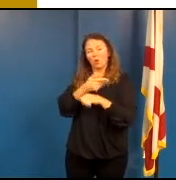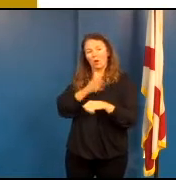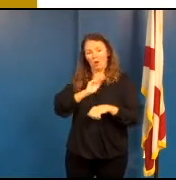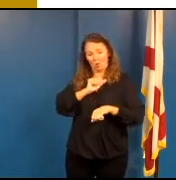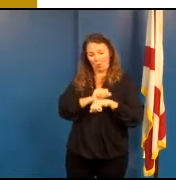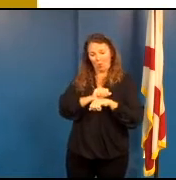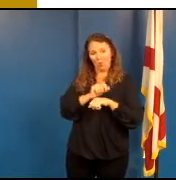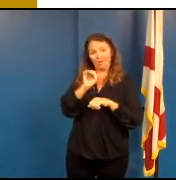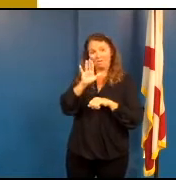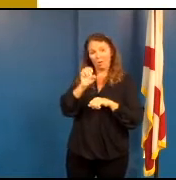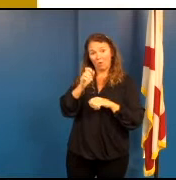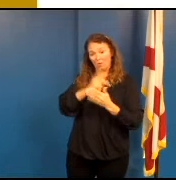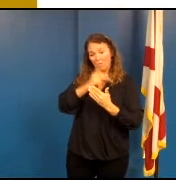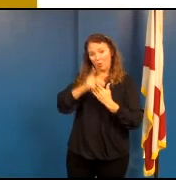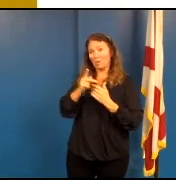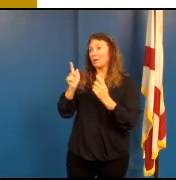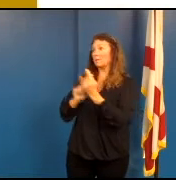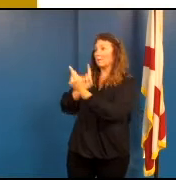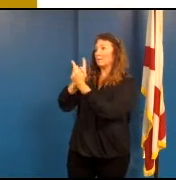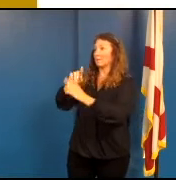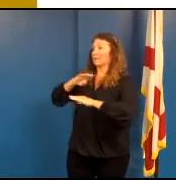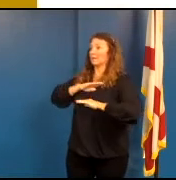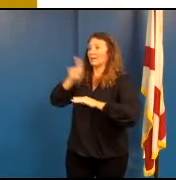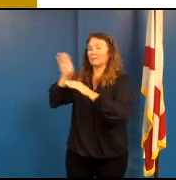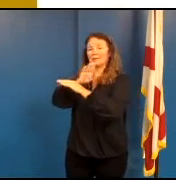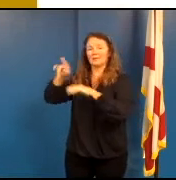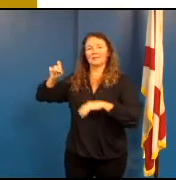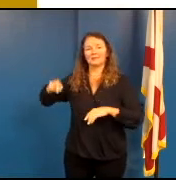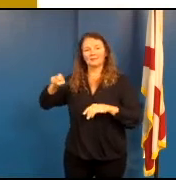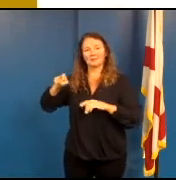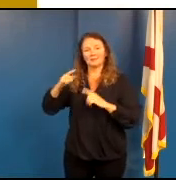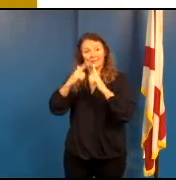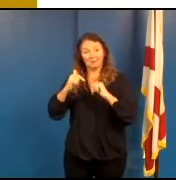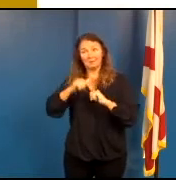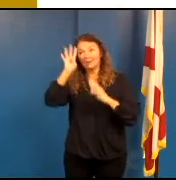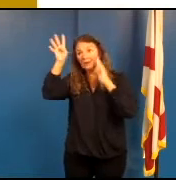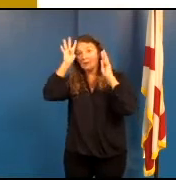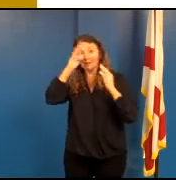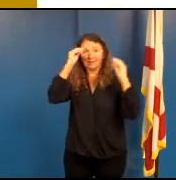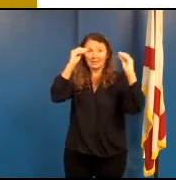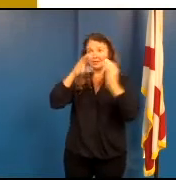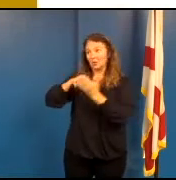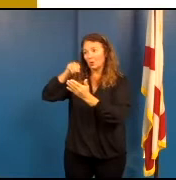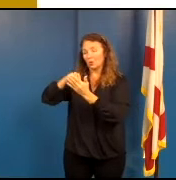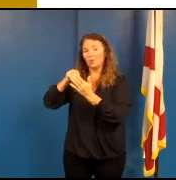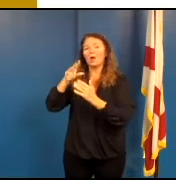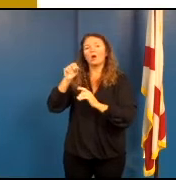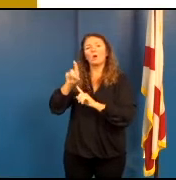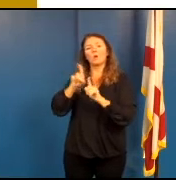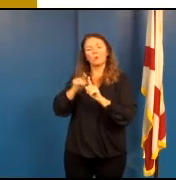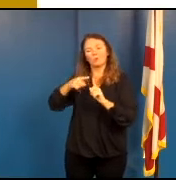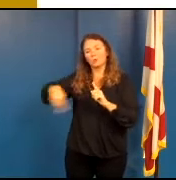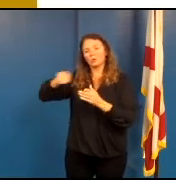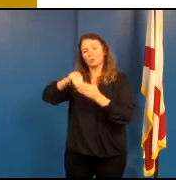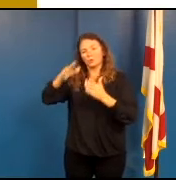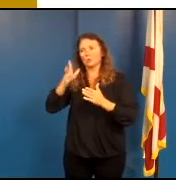programs to business needs and by continuing to innovate both in the teaching and learning aspect, but in the way that